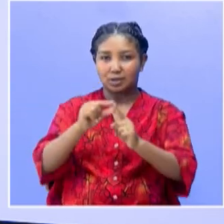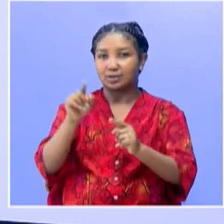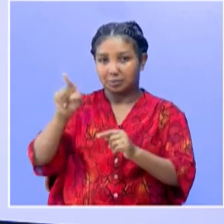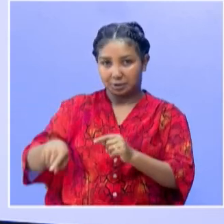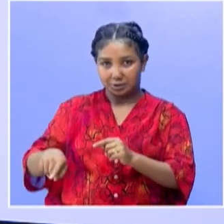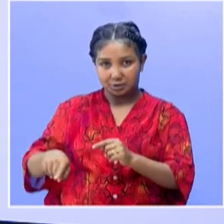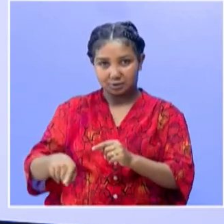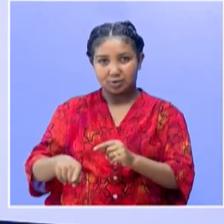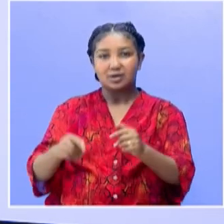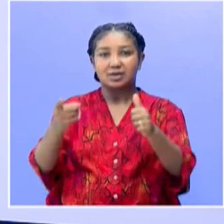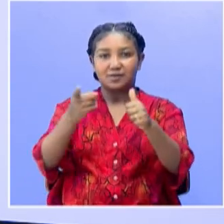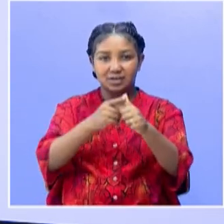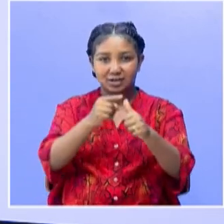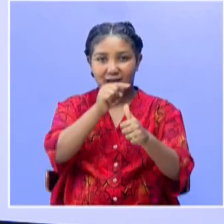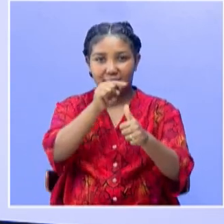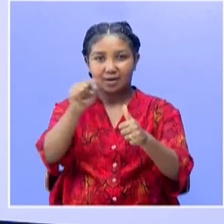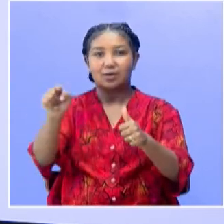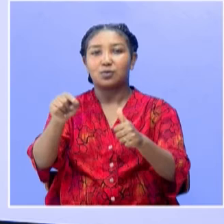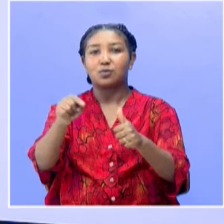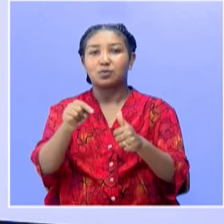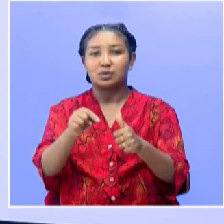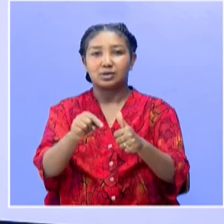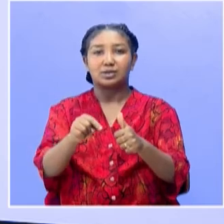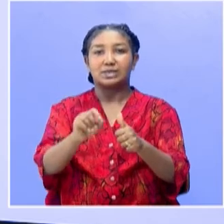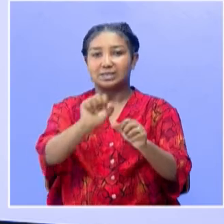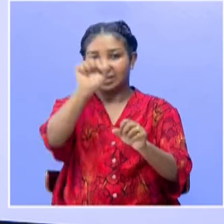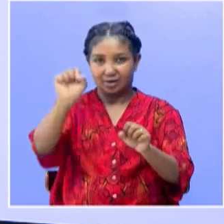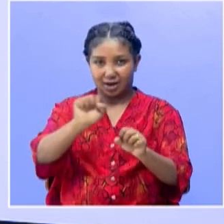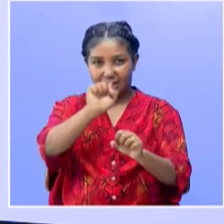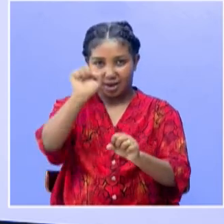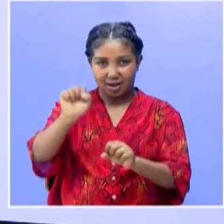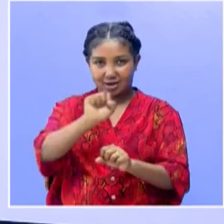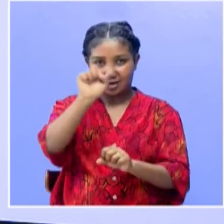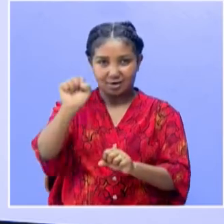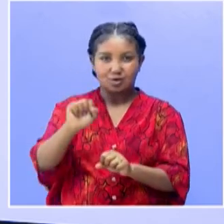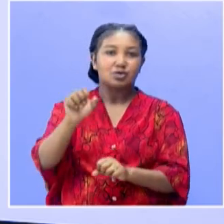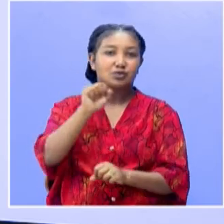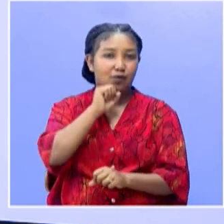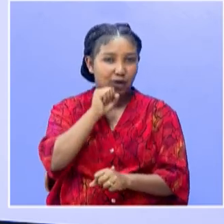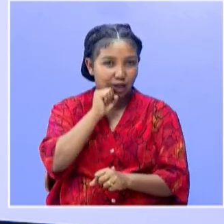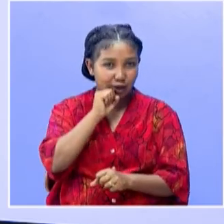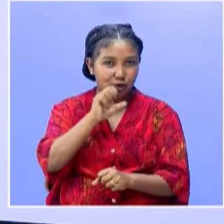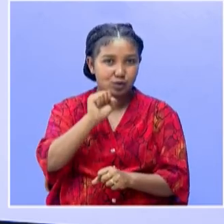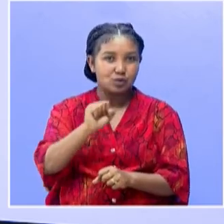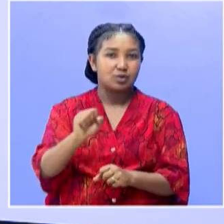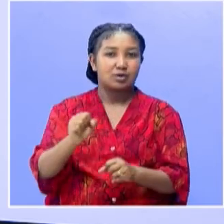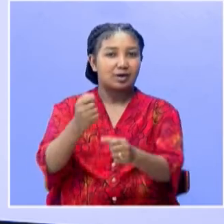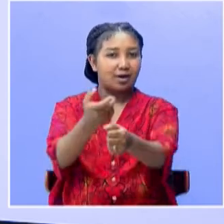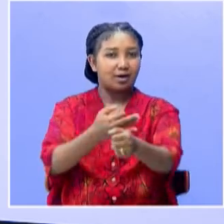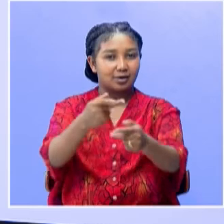this. On the first line, we have seen what? Saturday, yeah? Sophie,